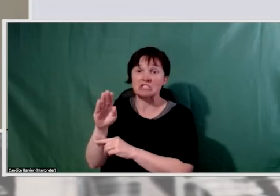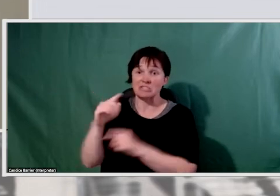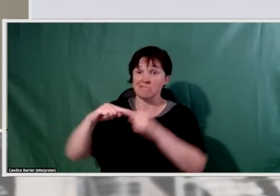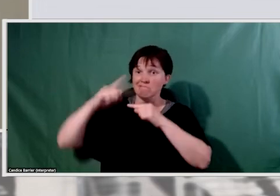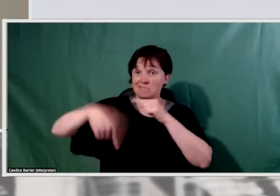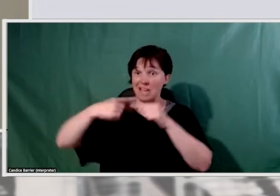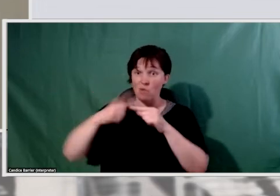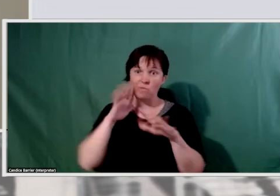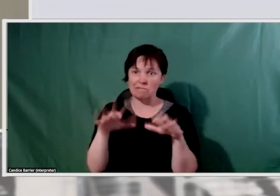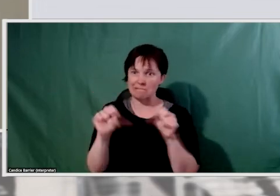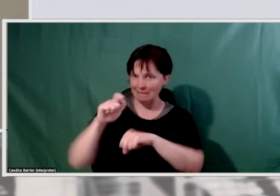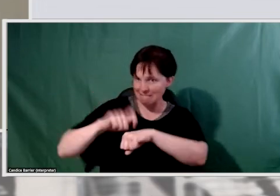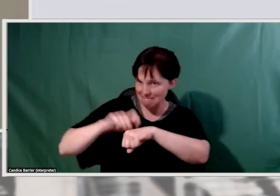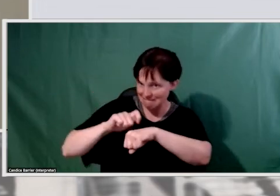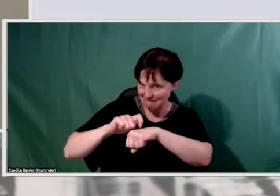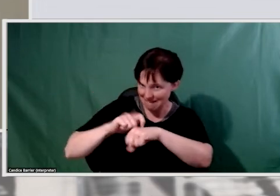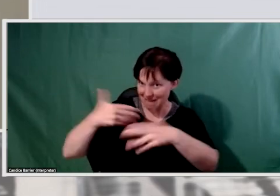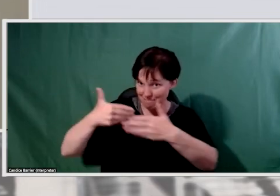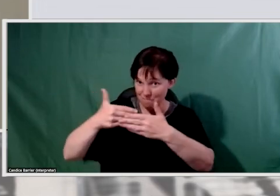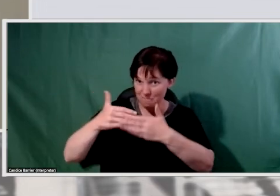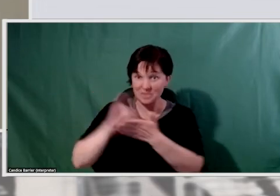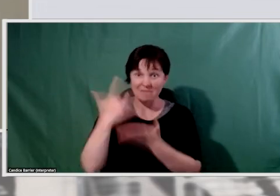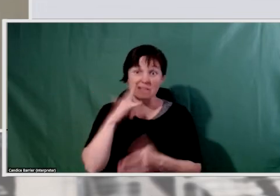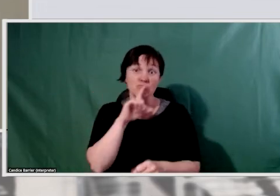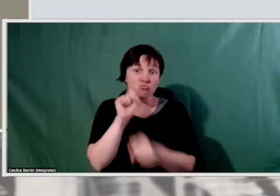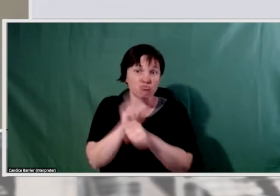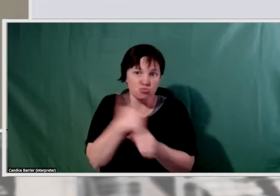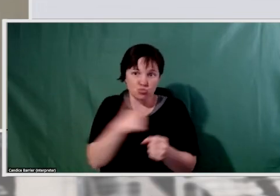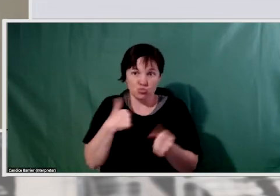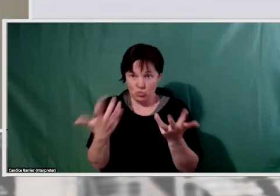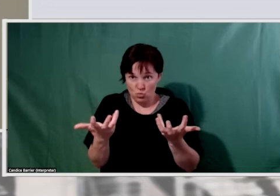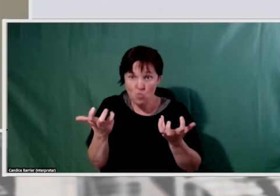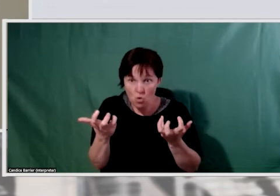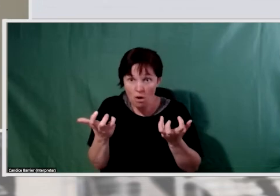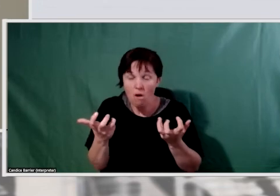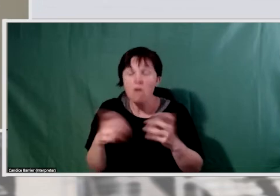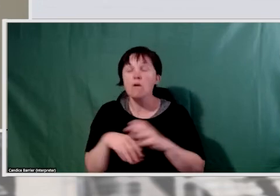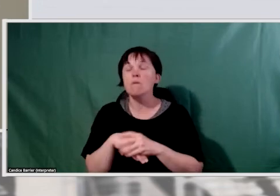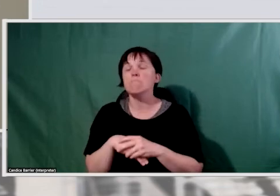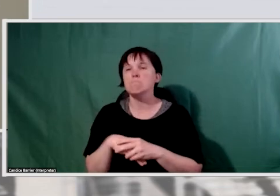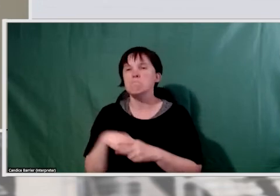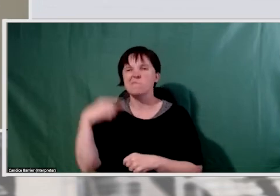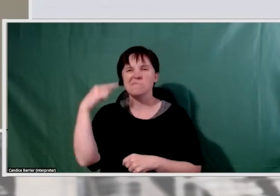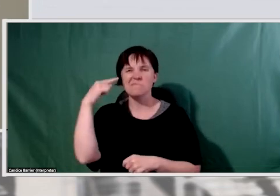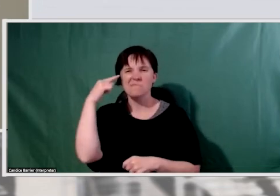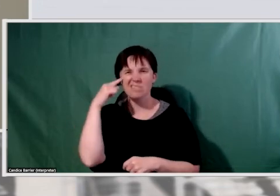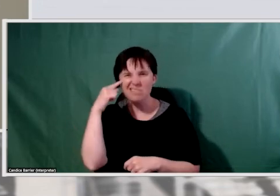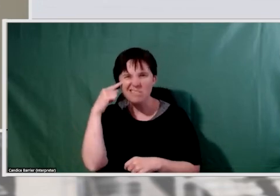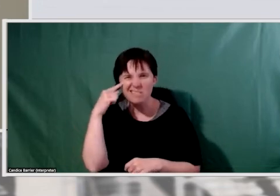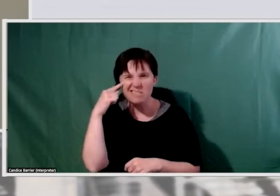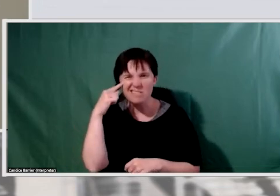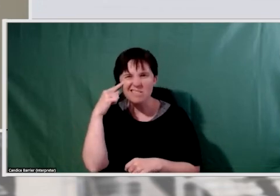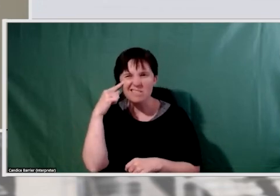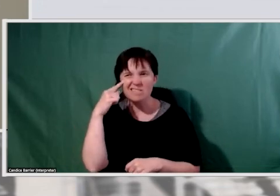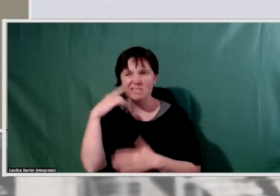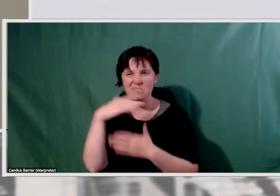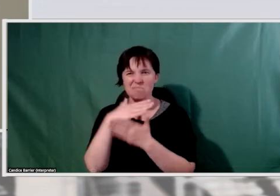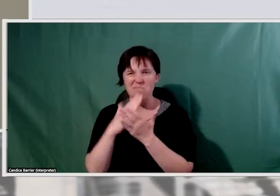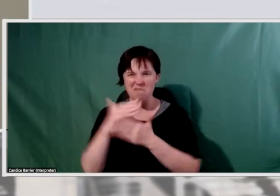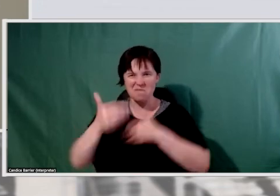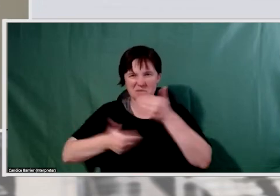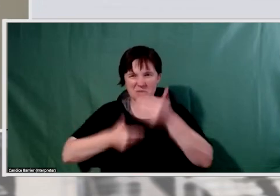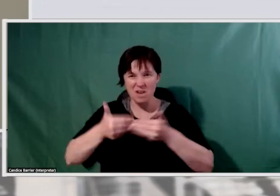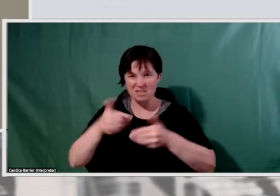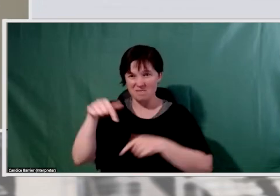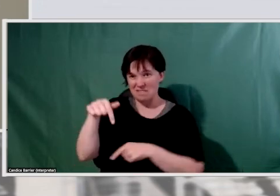to get there if that's really truly what we want. But I think part of the process in this forum